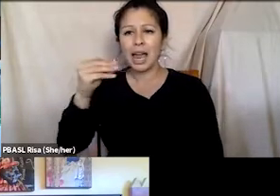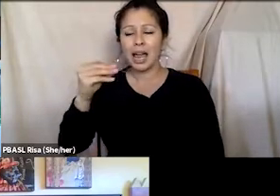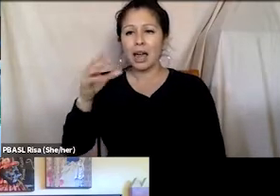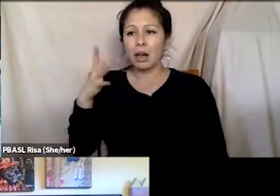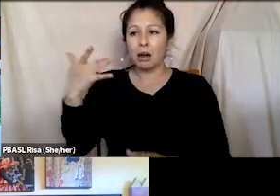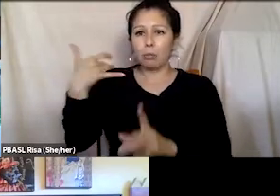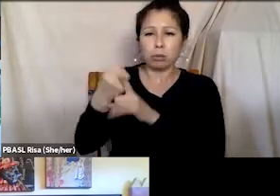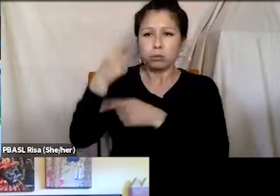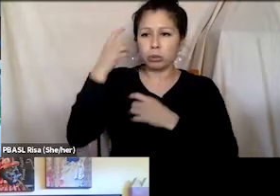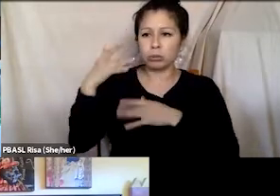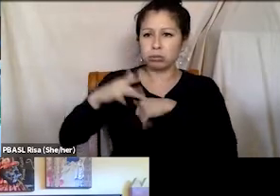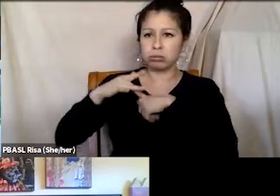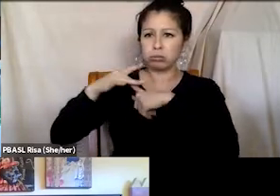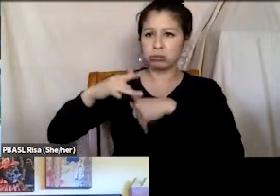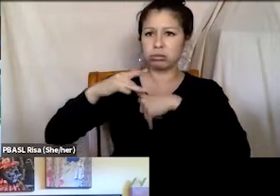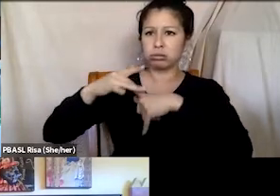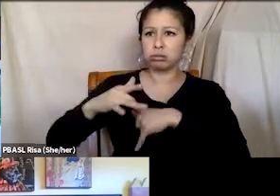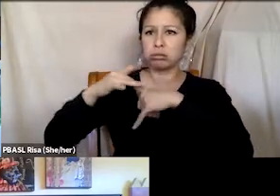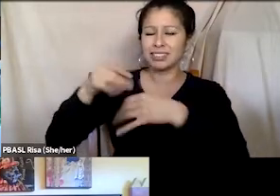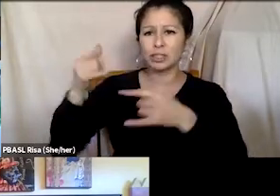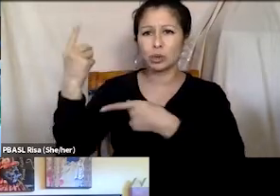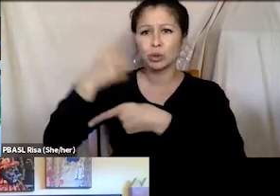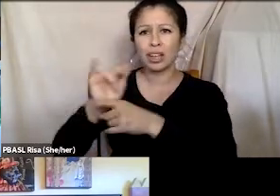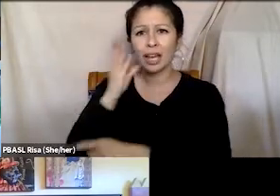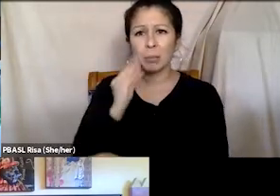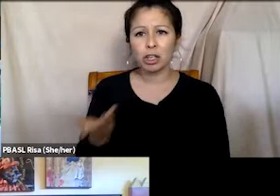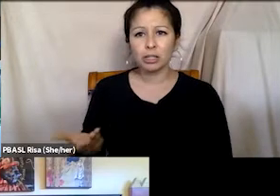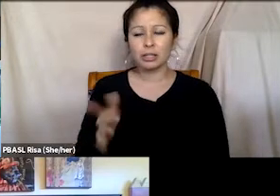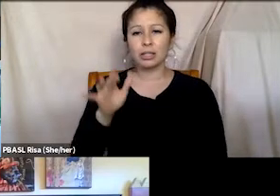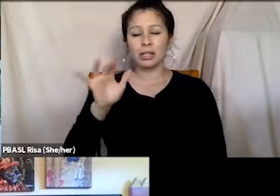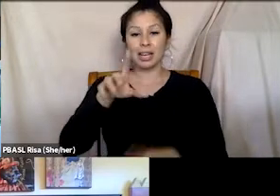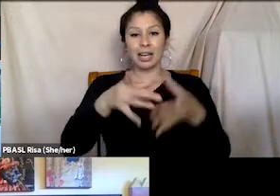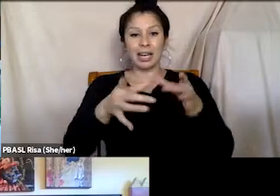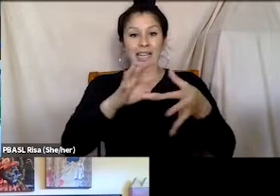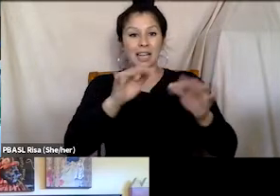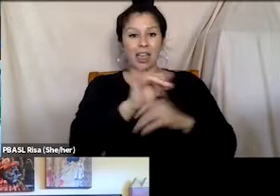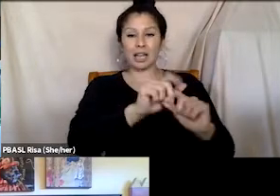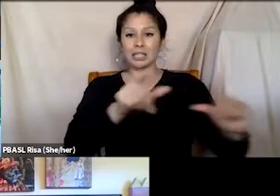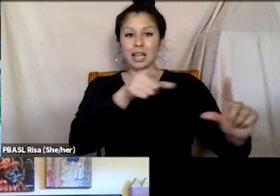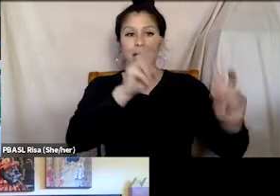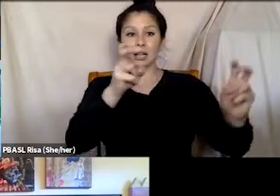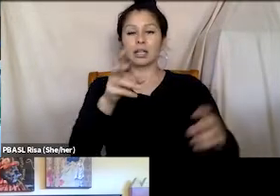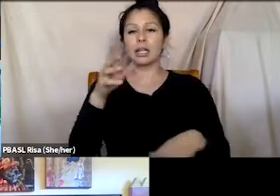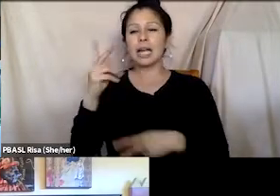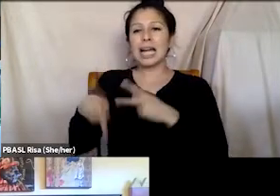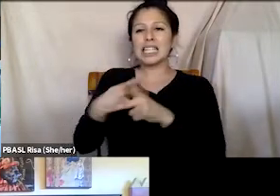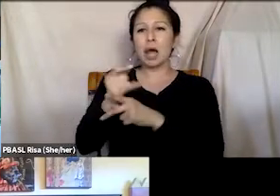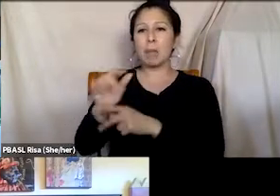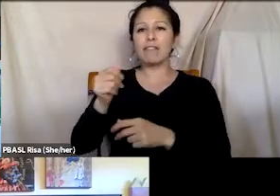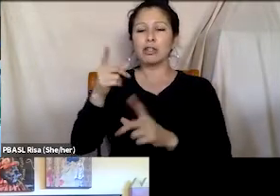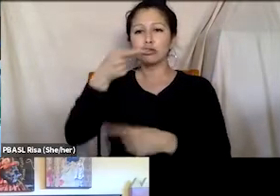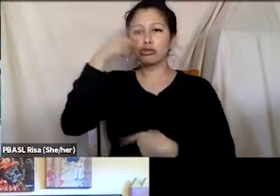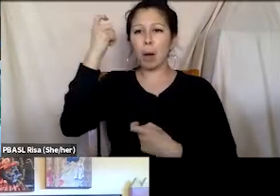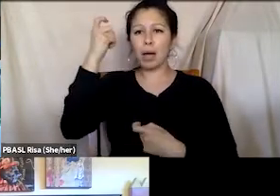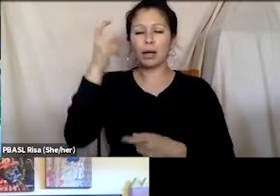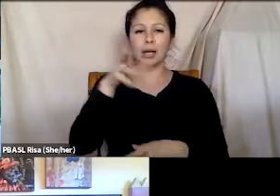effects of the trauma of that experience. So the text on this slide is entitled Types of Trauma, and it